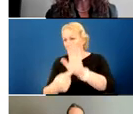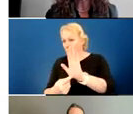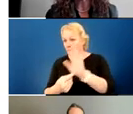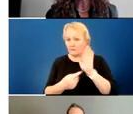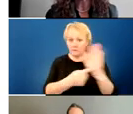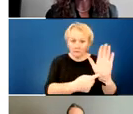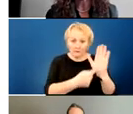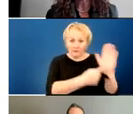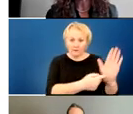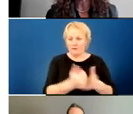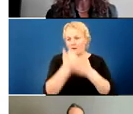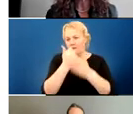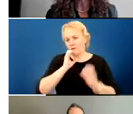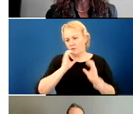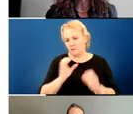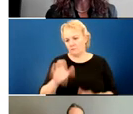happen.